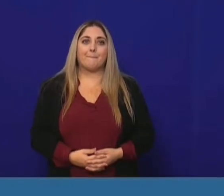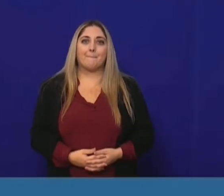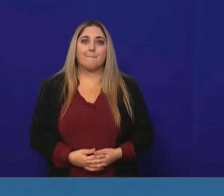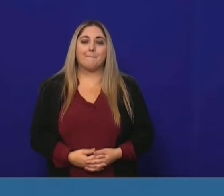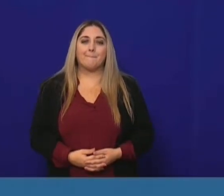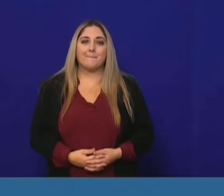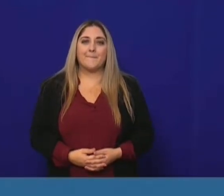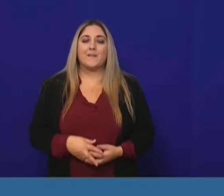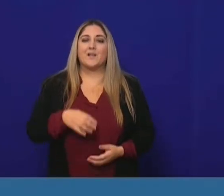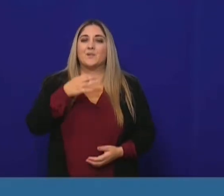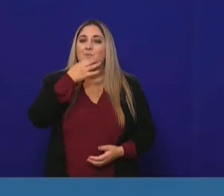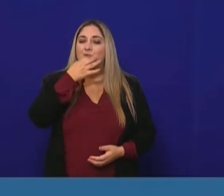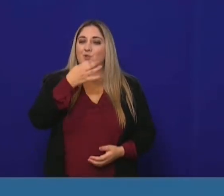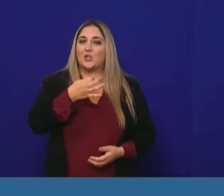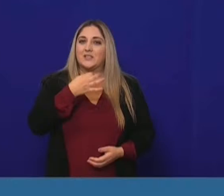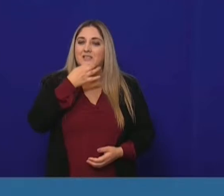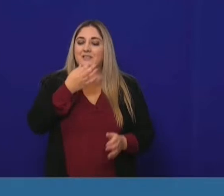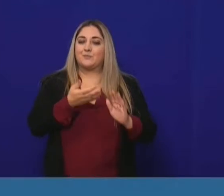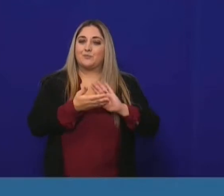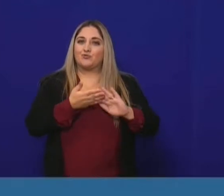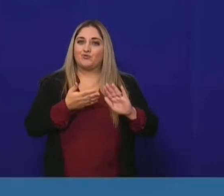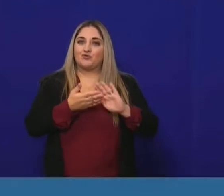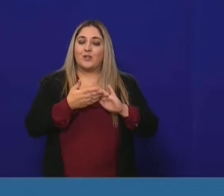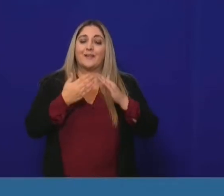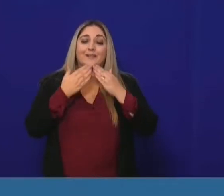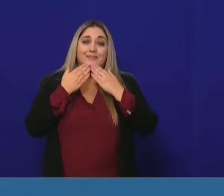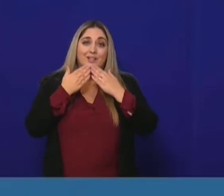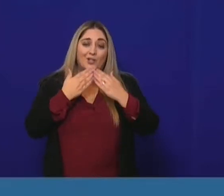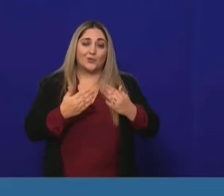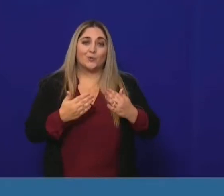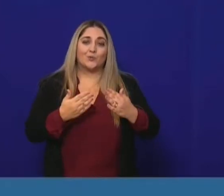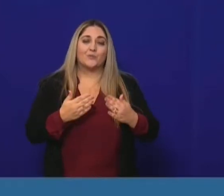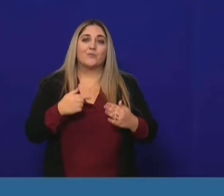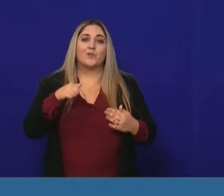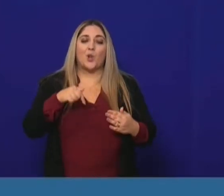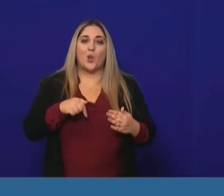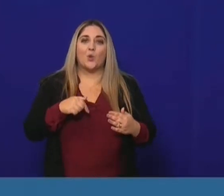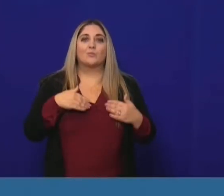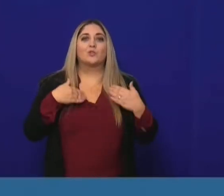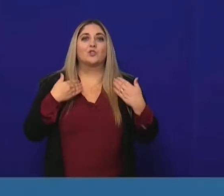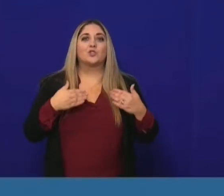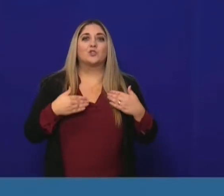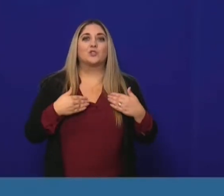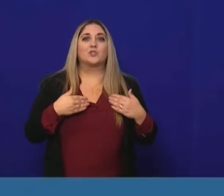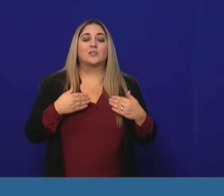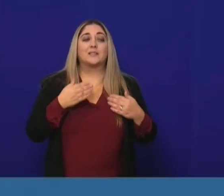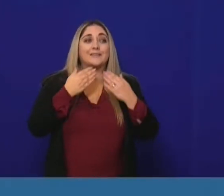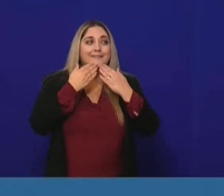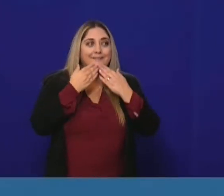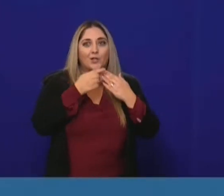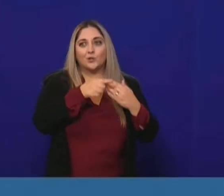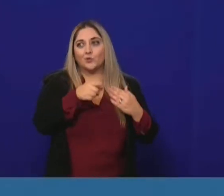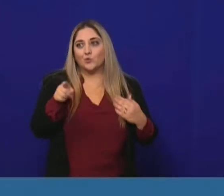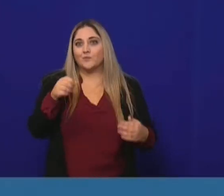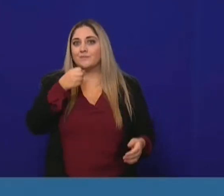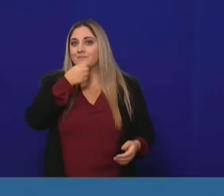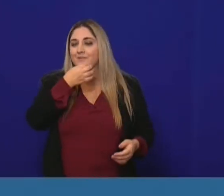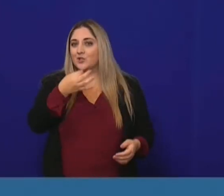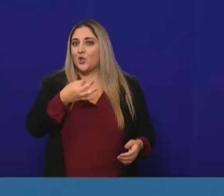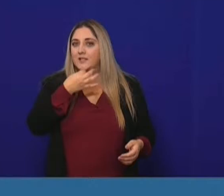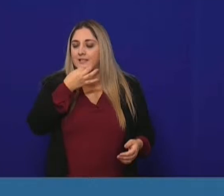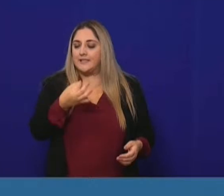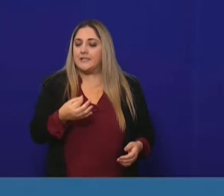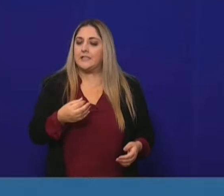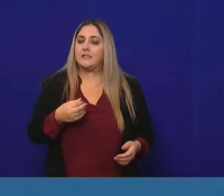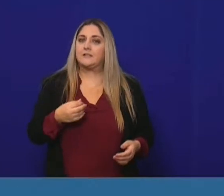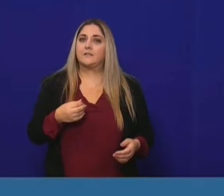Dawk il-mistoqsijiet ħaniġu fit-tmiem ta' dan il-bulletin mediku għallum nixtieq nirringrazzja lilkom ġurnalisti li qegħdin twasslu dawk il-mistoqsijiet